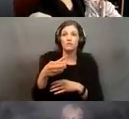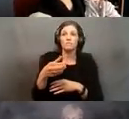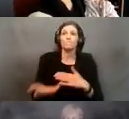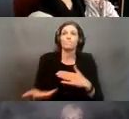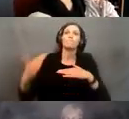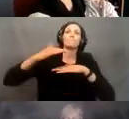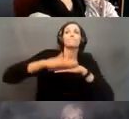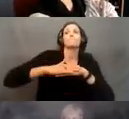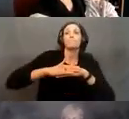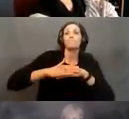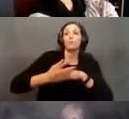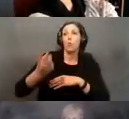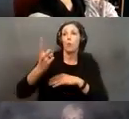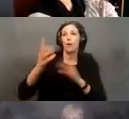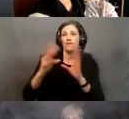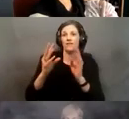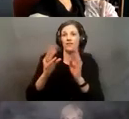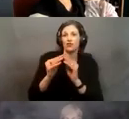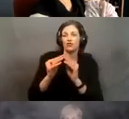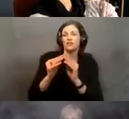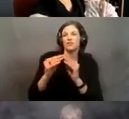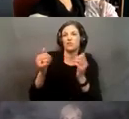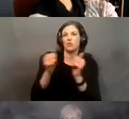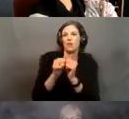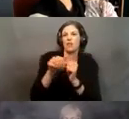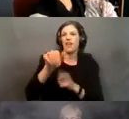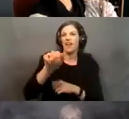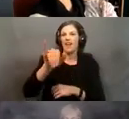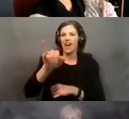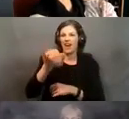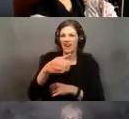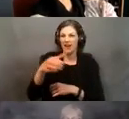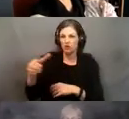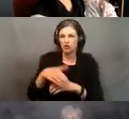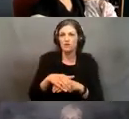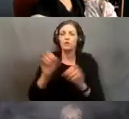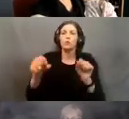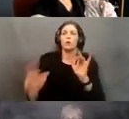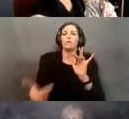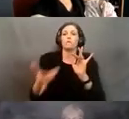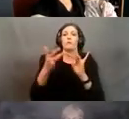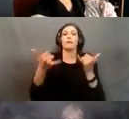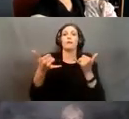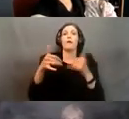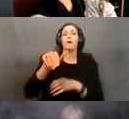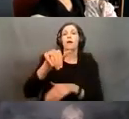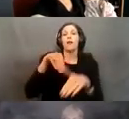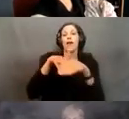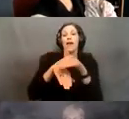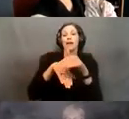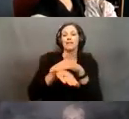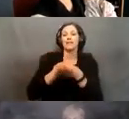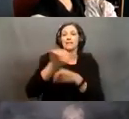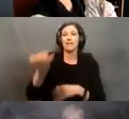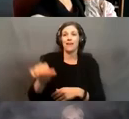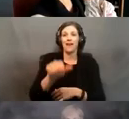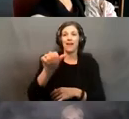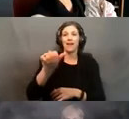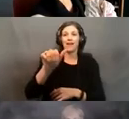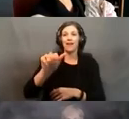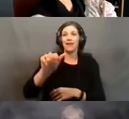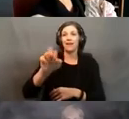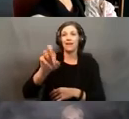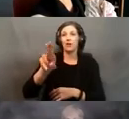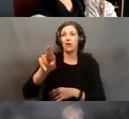one of the sessions that has AI captioning, you can reach out now at access at aera